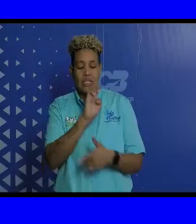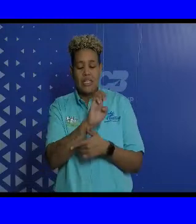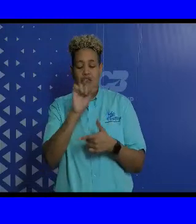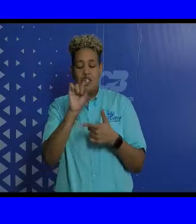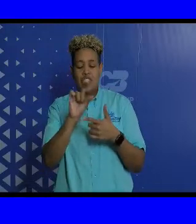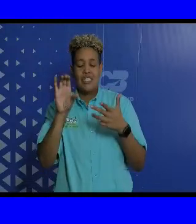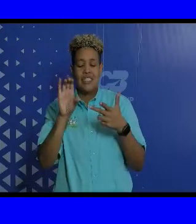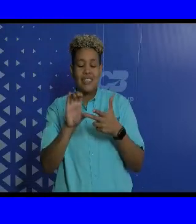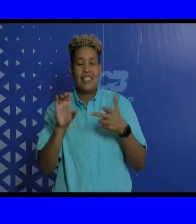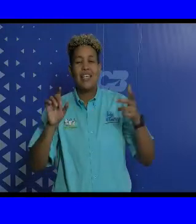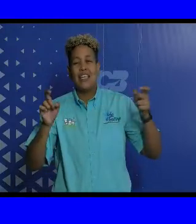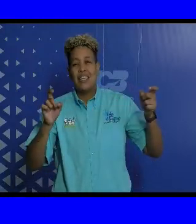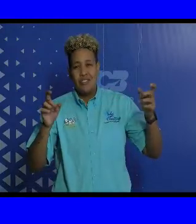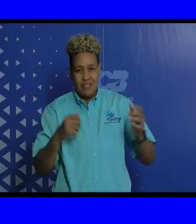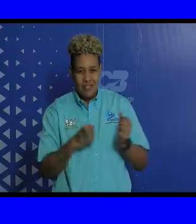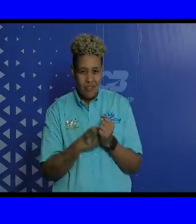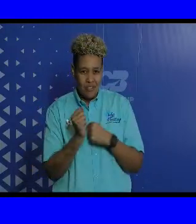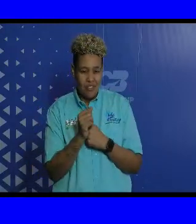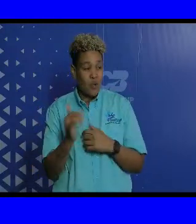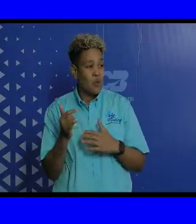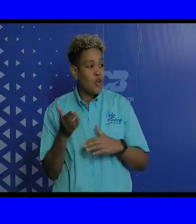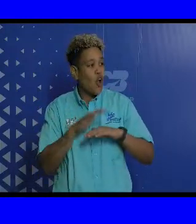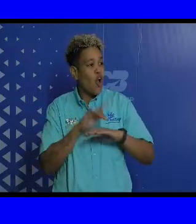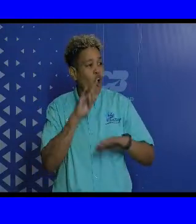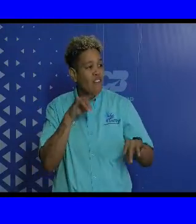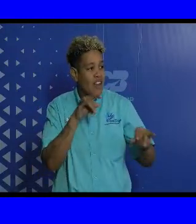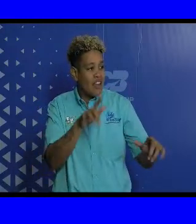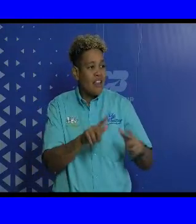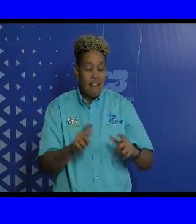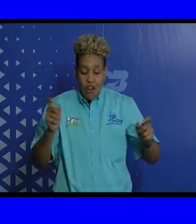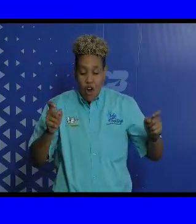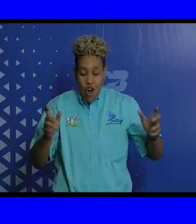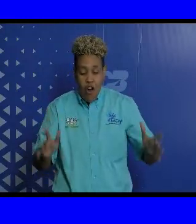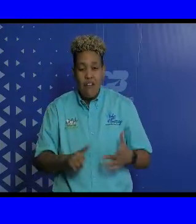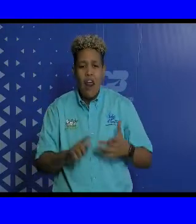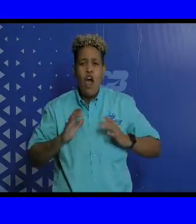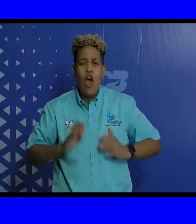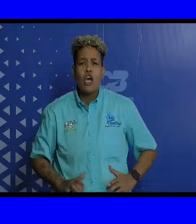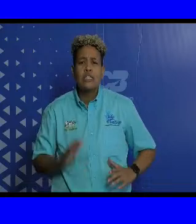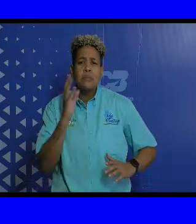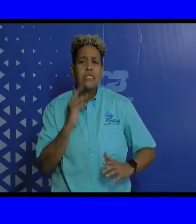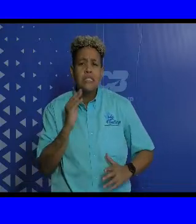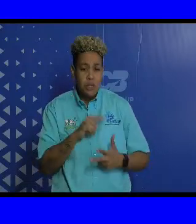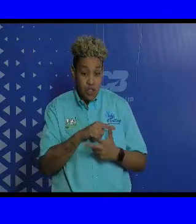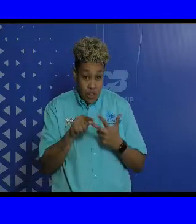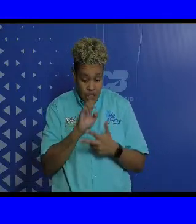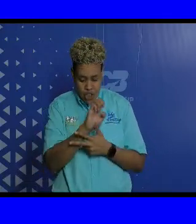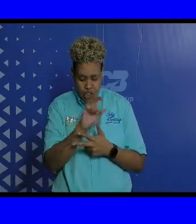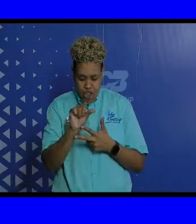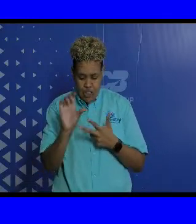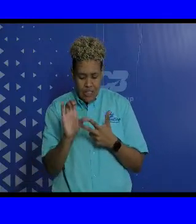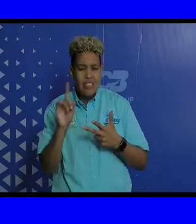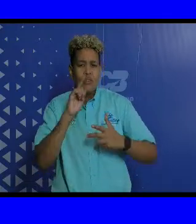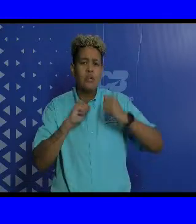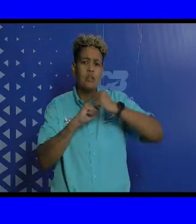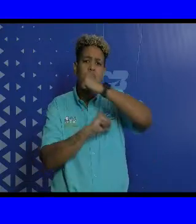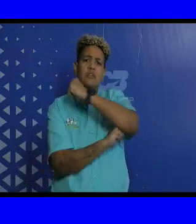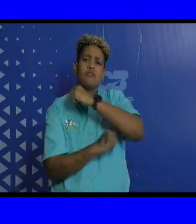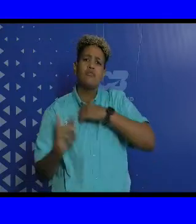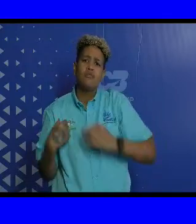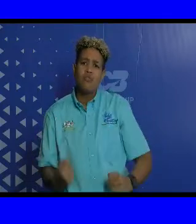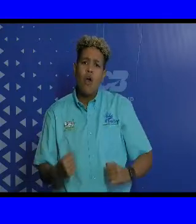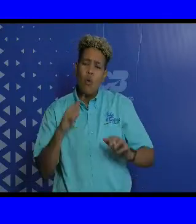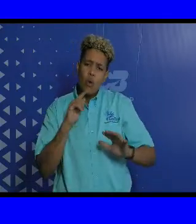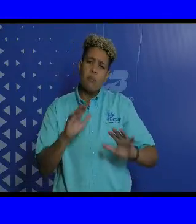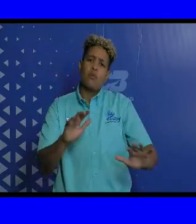our EGC framework, which covers efficiency, governance, and customer experience, which are key pillars that will